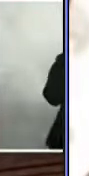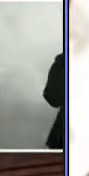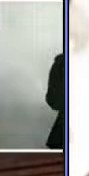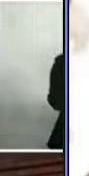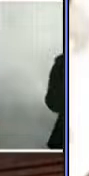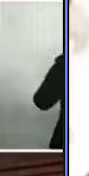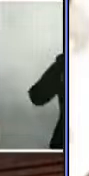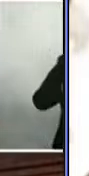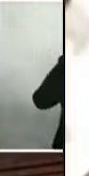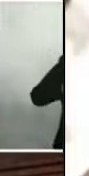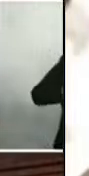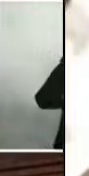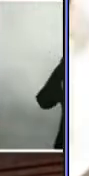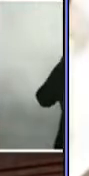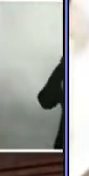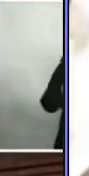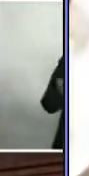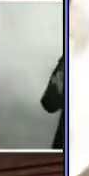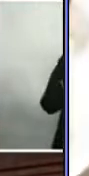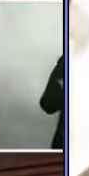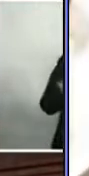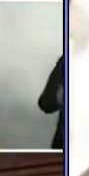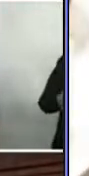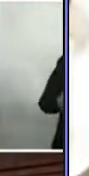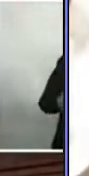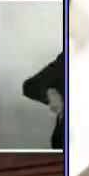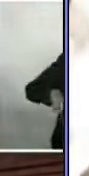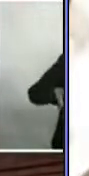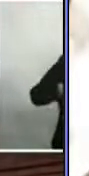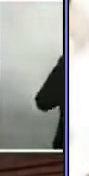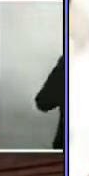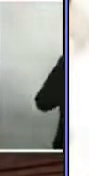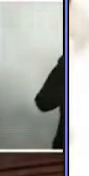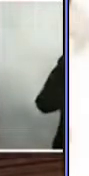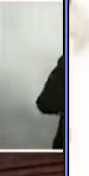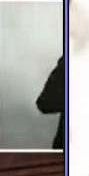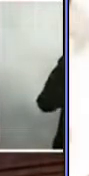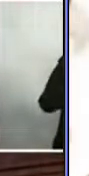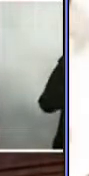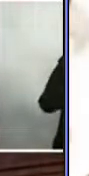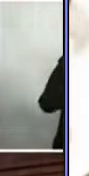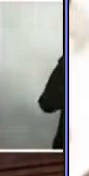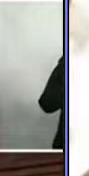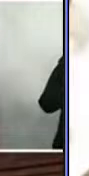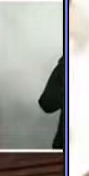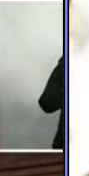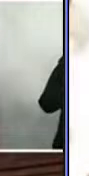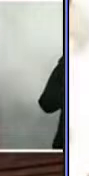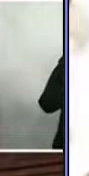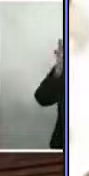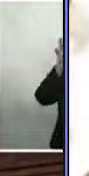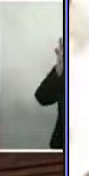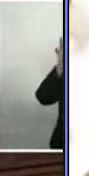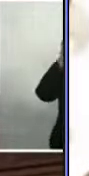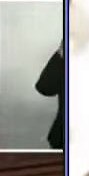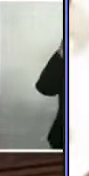are not adversarial with the provincial government. Rather, we want to work with them